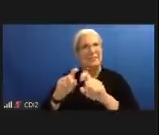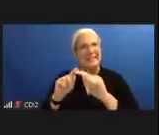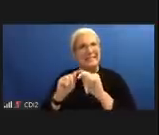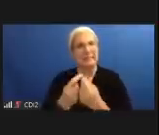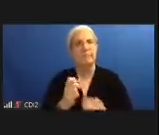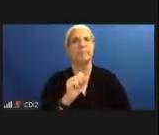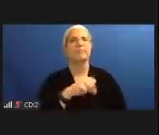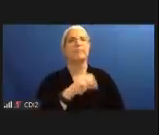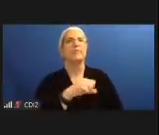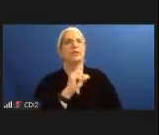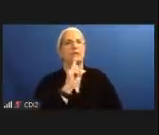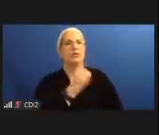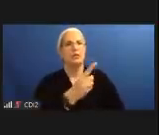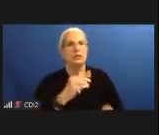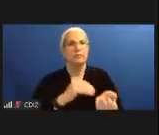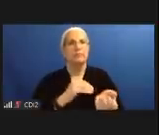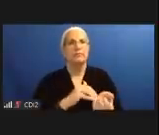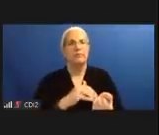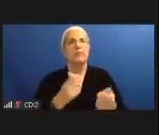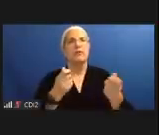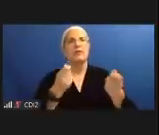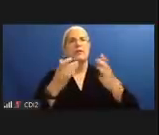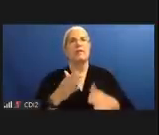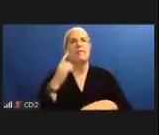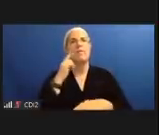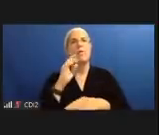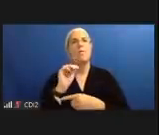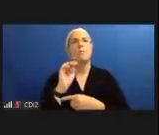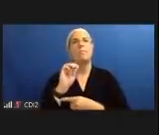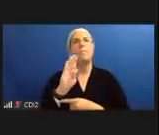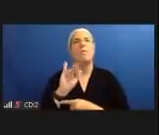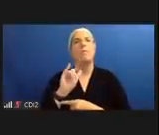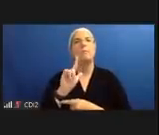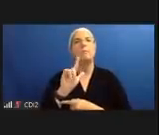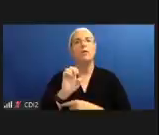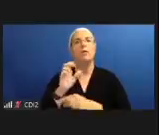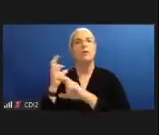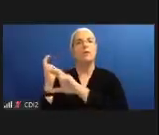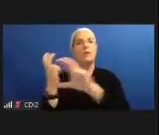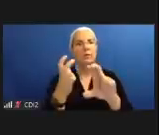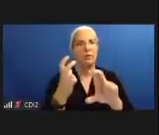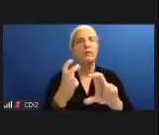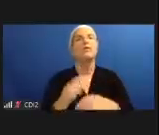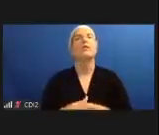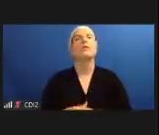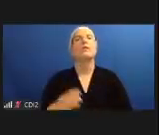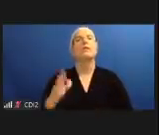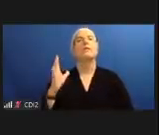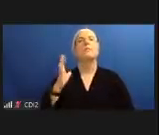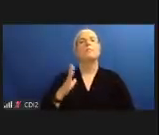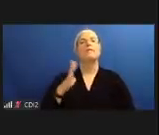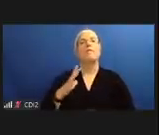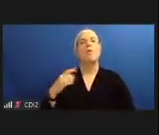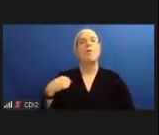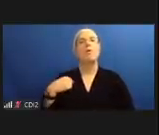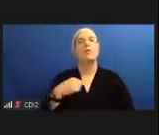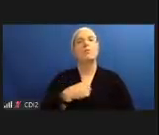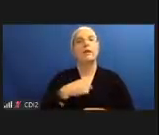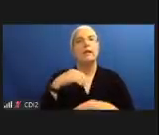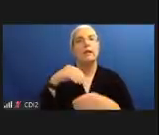of our mobile care unit. We originally had a fixed clinic that's up in Nevada with MarinHealth, where we were testing for